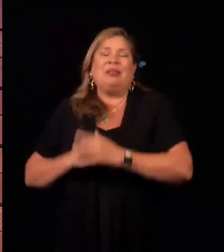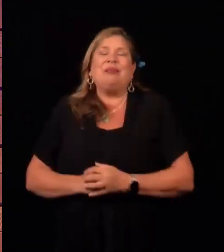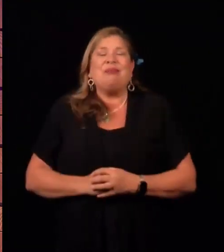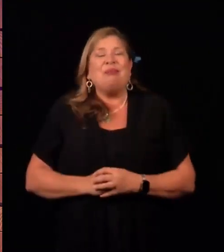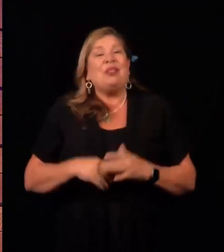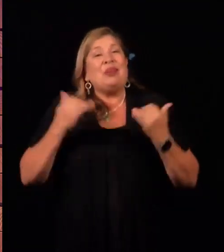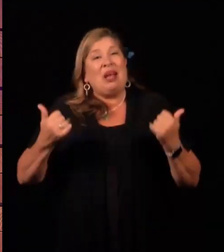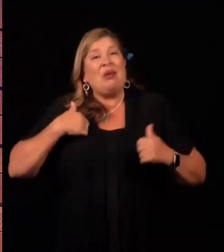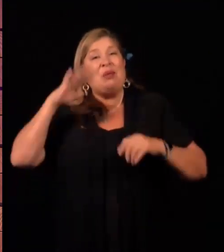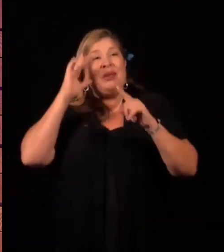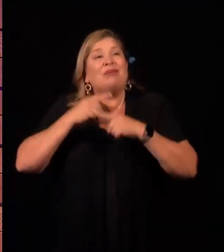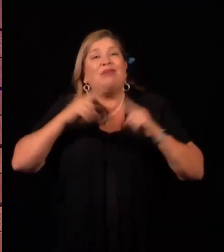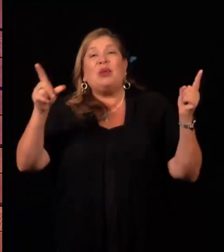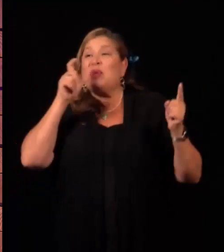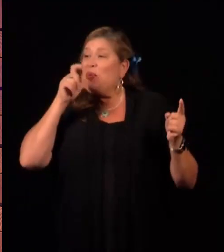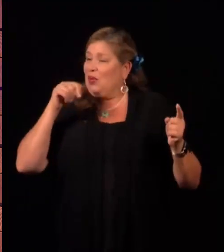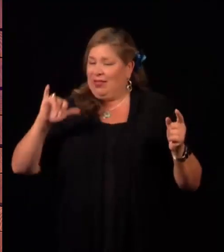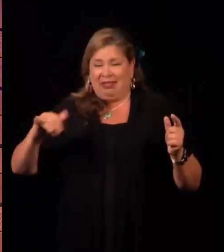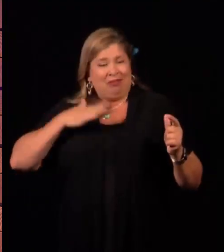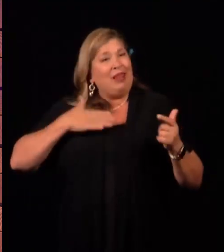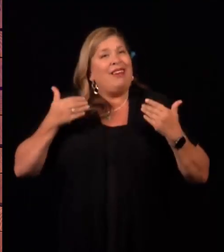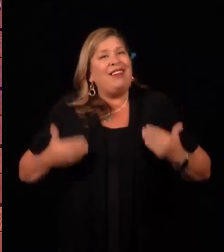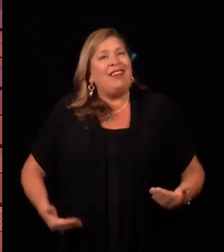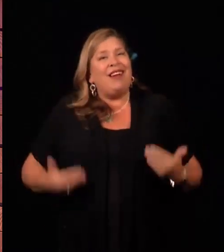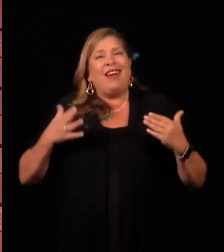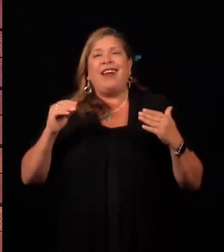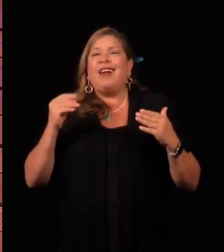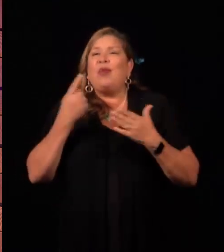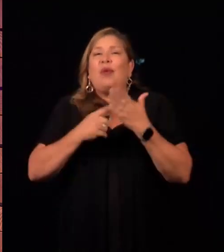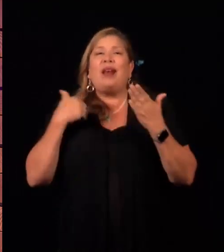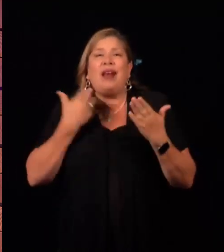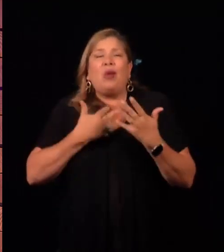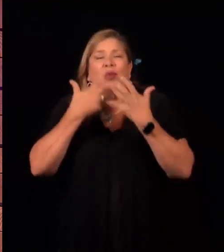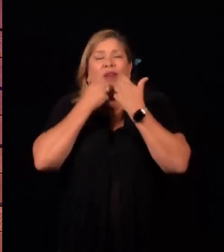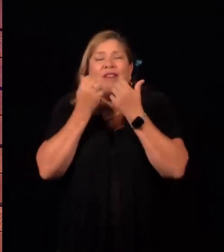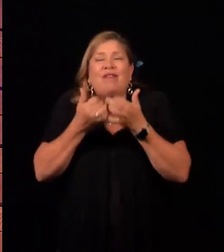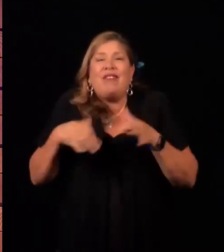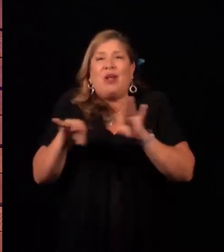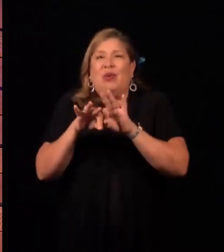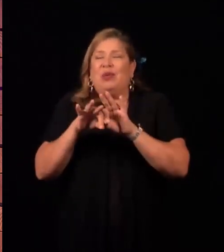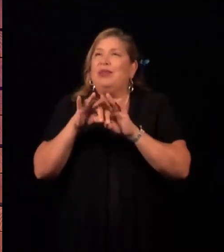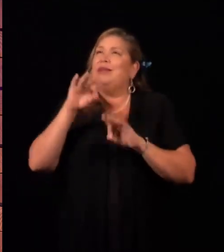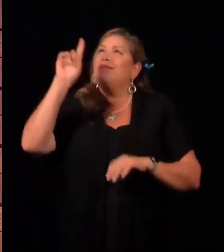worship declaring who we are and how our whole value is in our Savior.